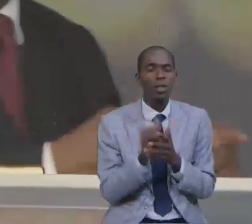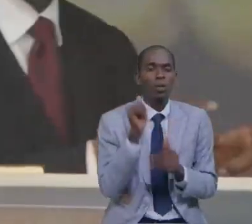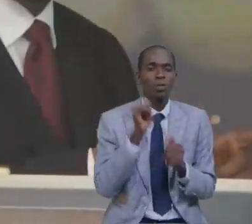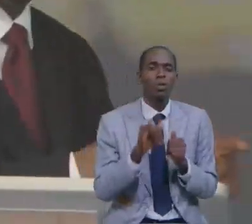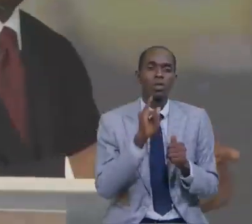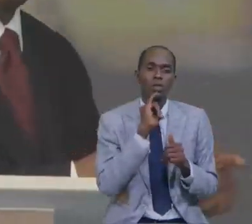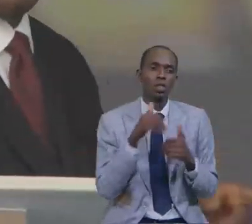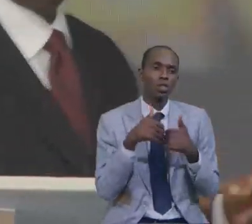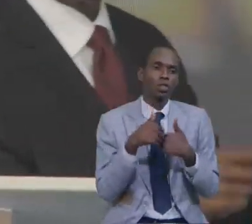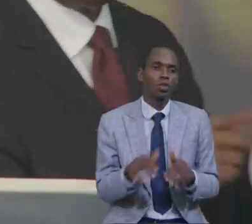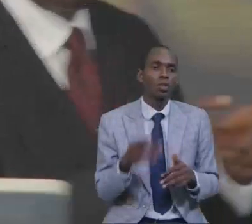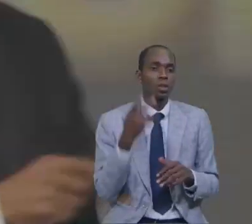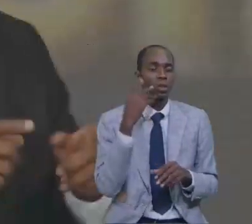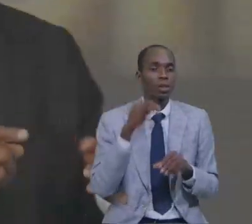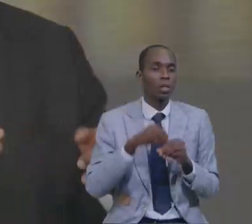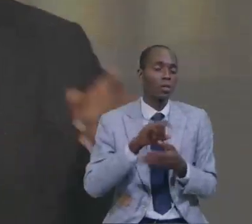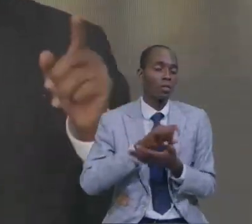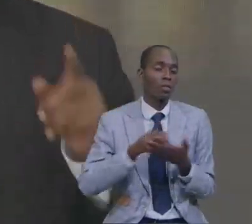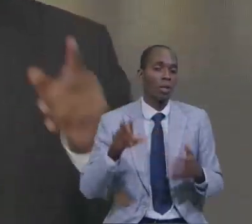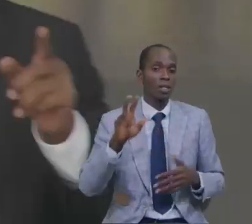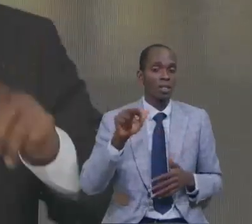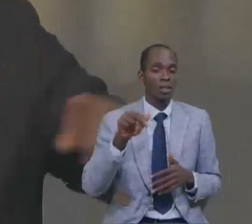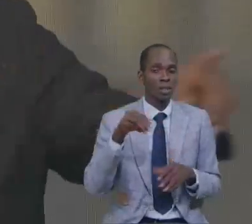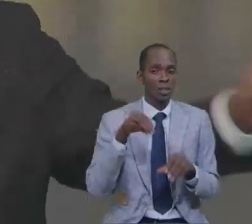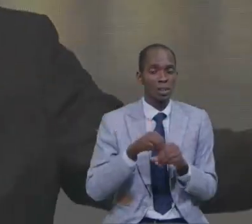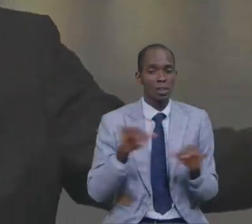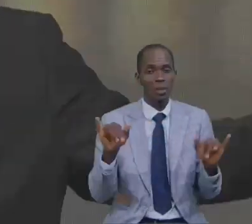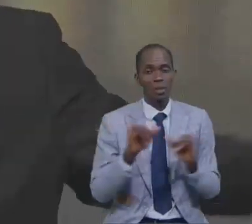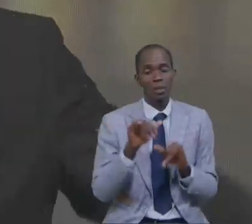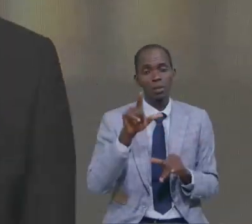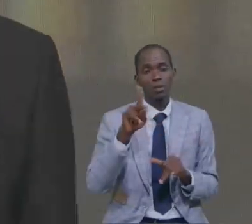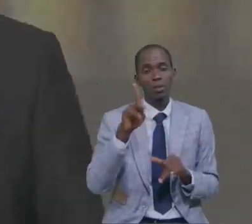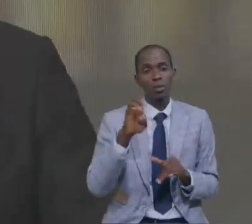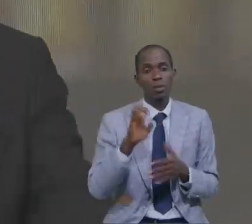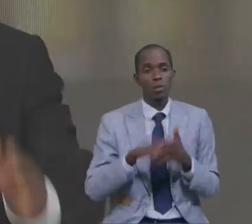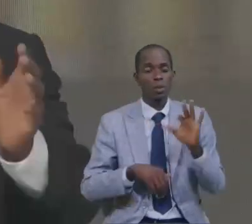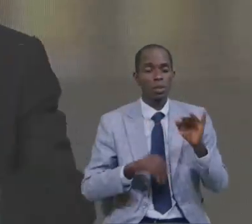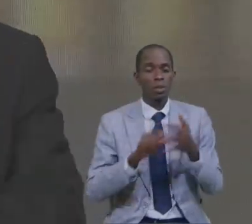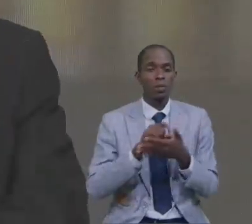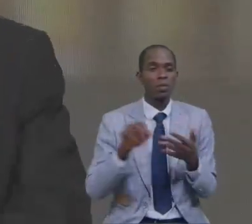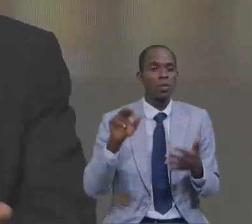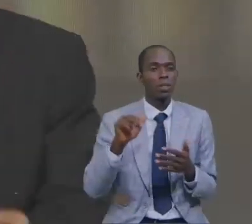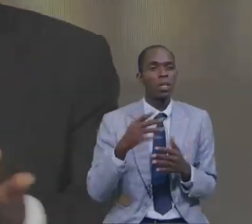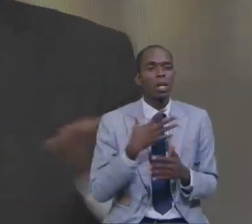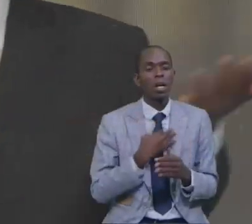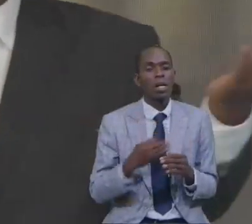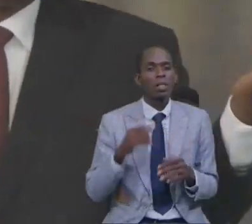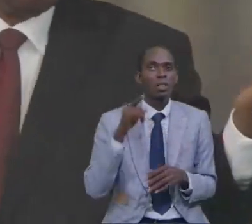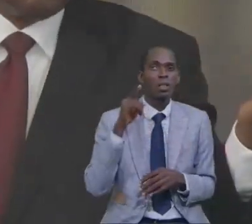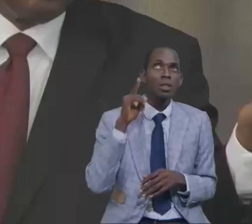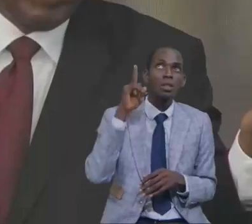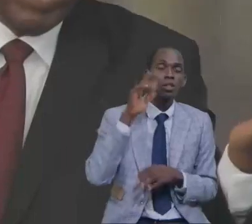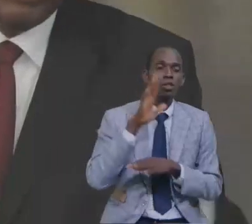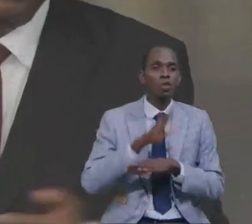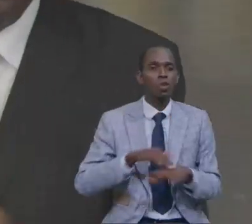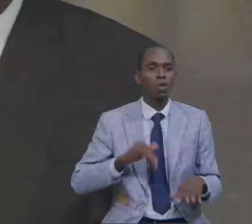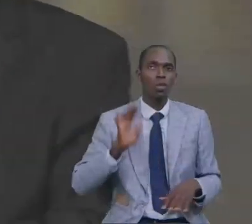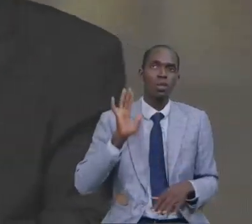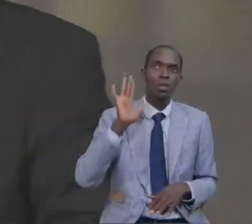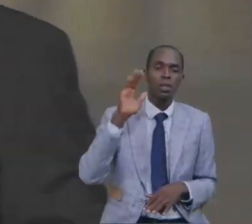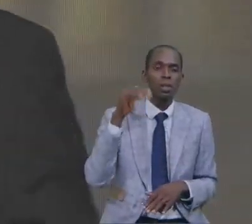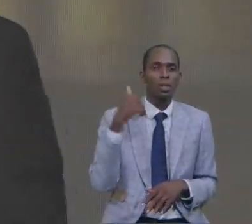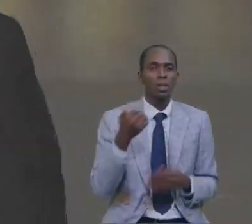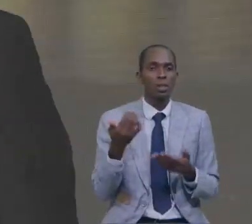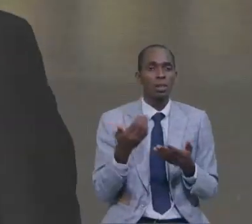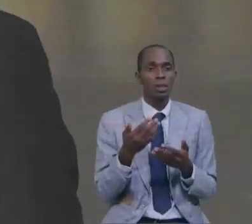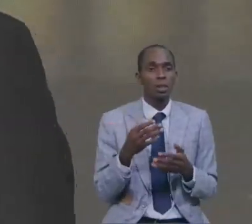10 servants and delivered them 10 pounds and said unto them, "Occupy till